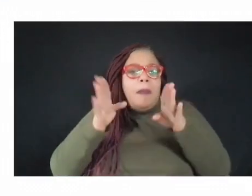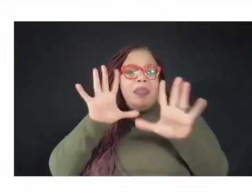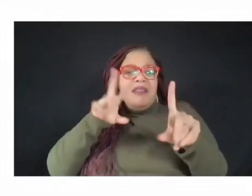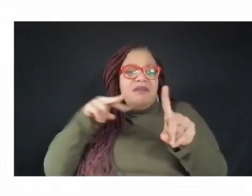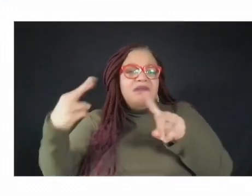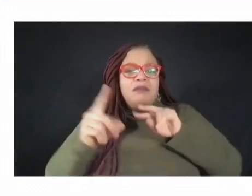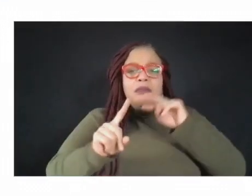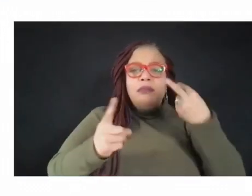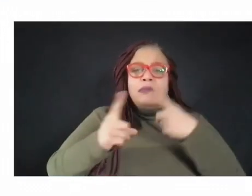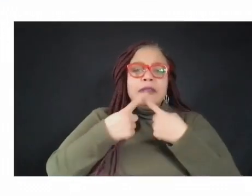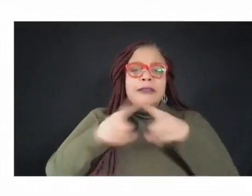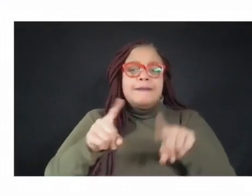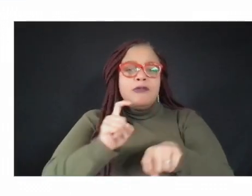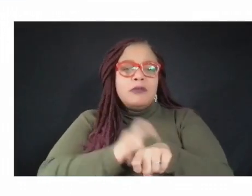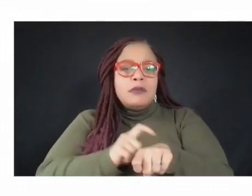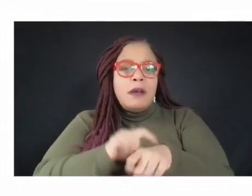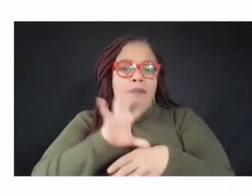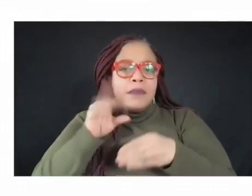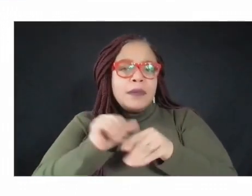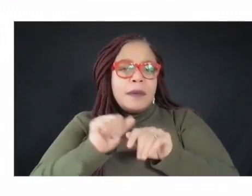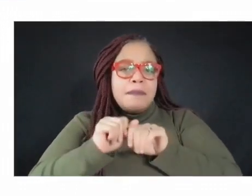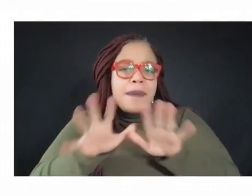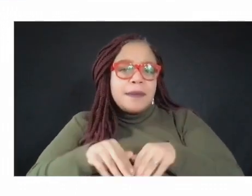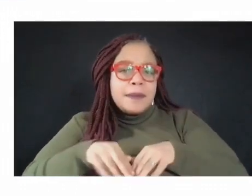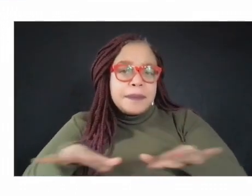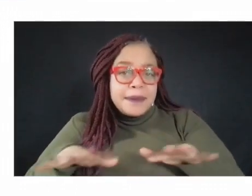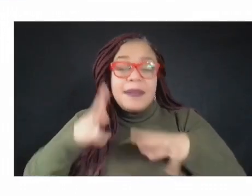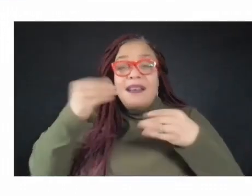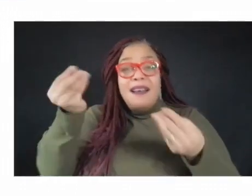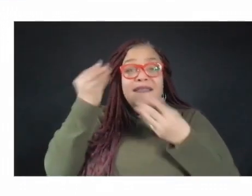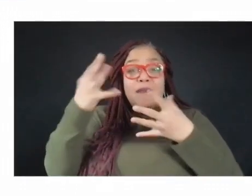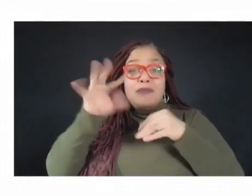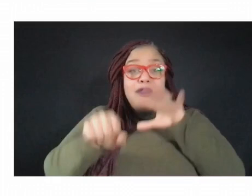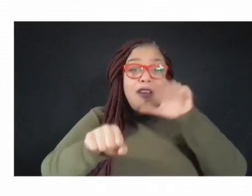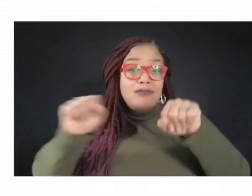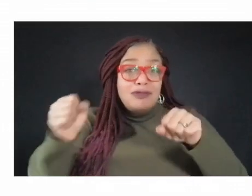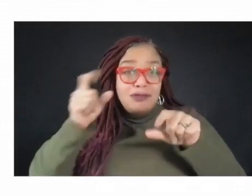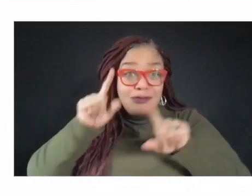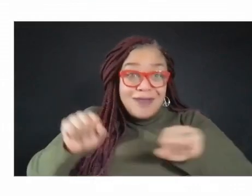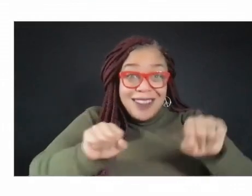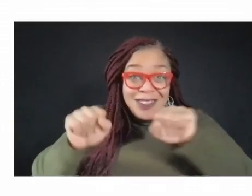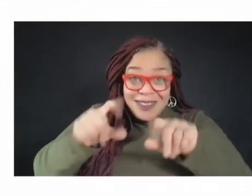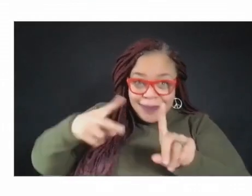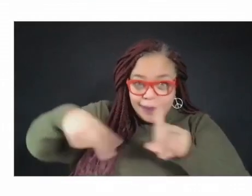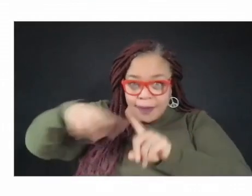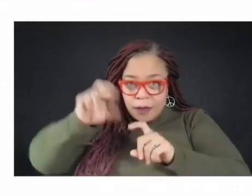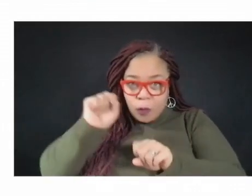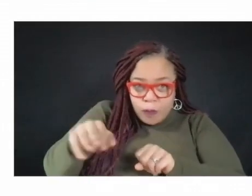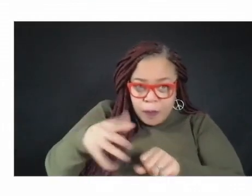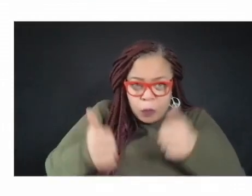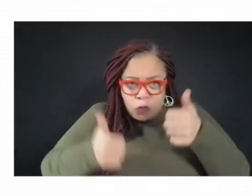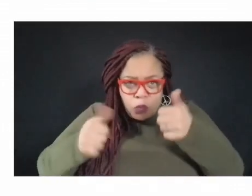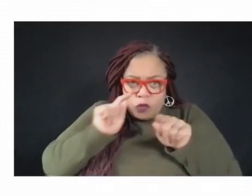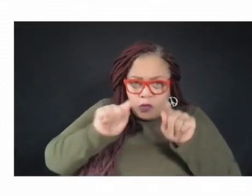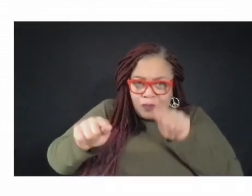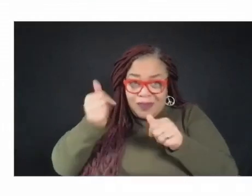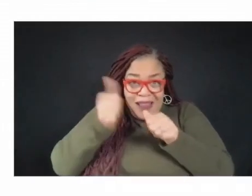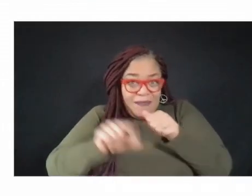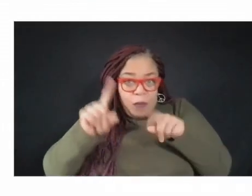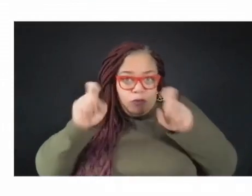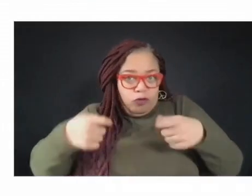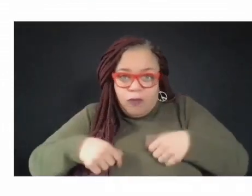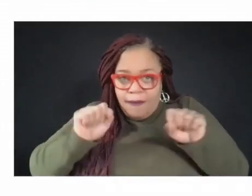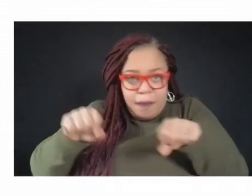every JIC should have the ability to do, but a lot of places don't have the resources to do, to offset, to quickly identify